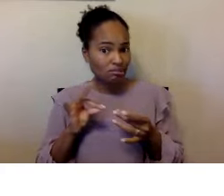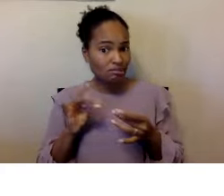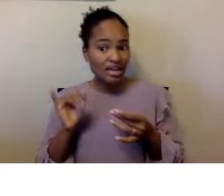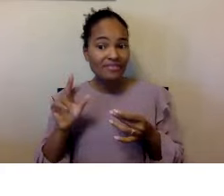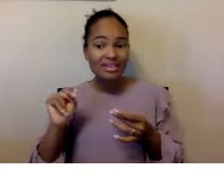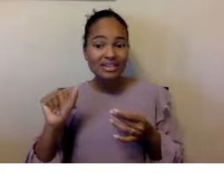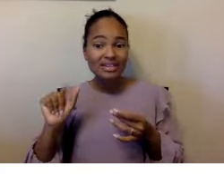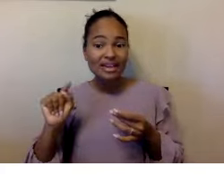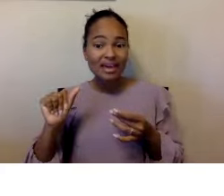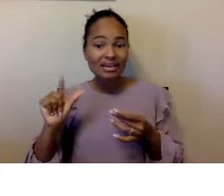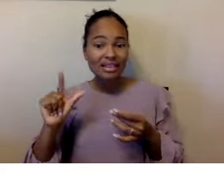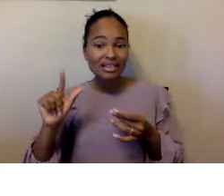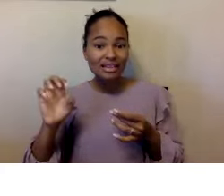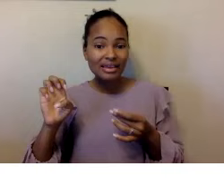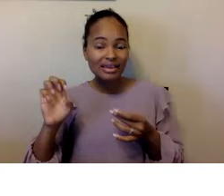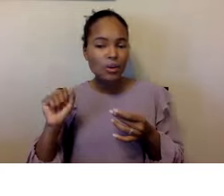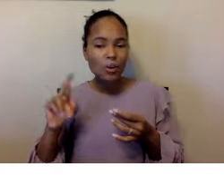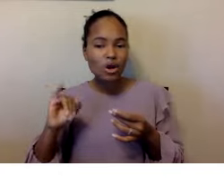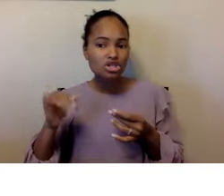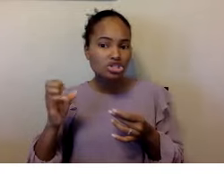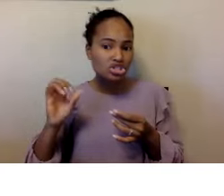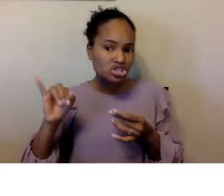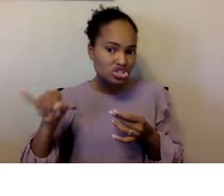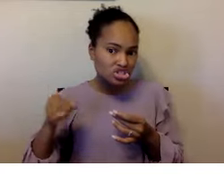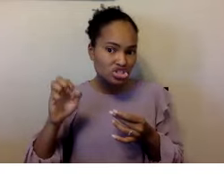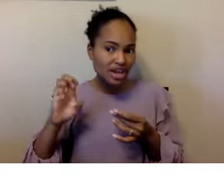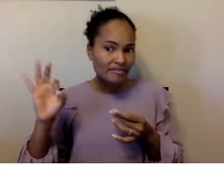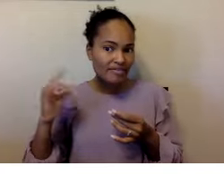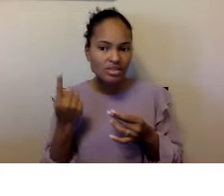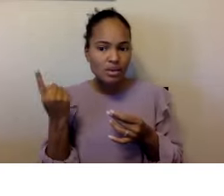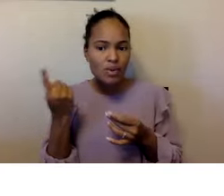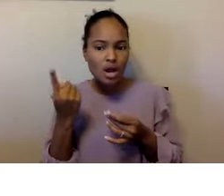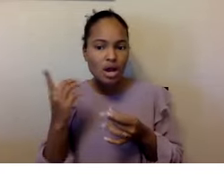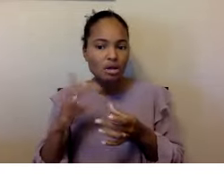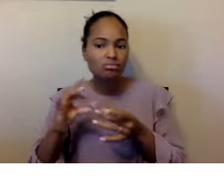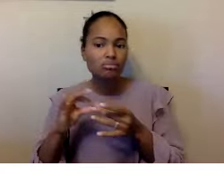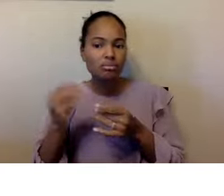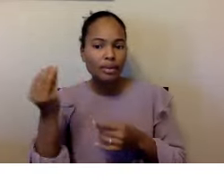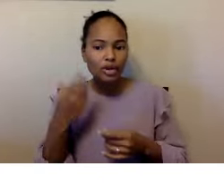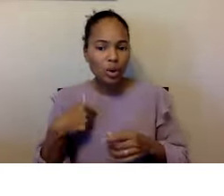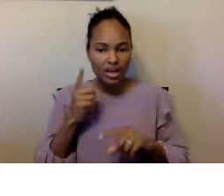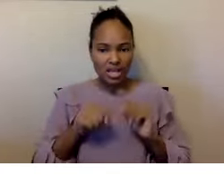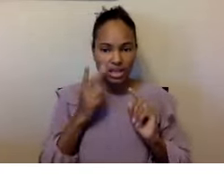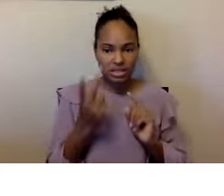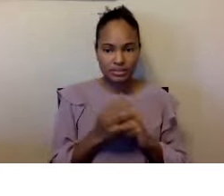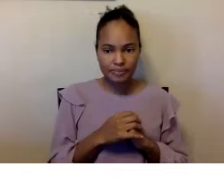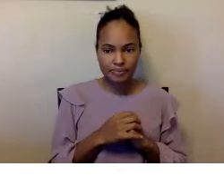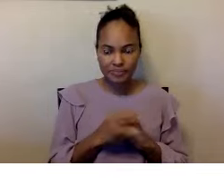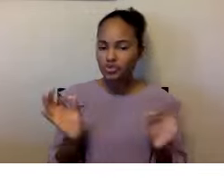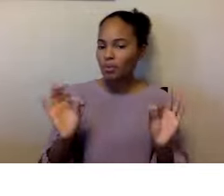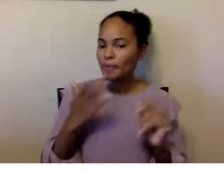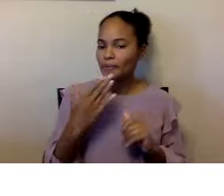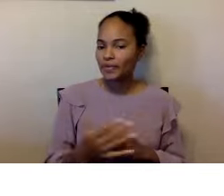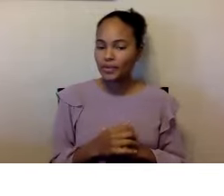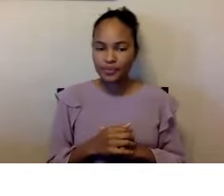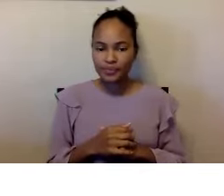or John, if you just want to chime in with that, because I can't see it. No problem. No problem, thank you.